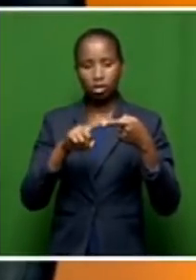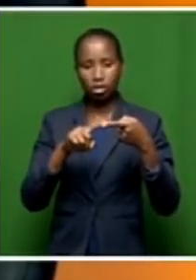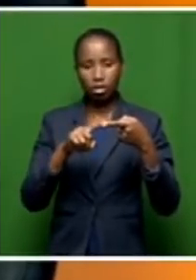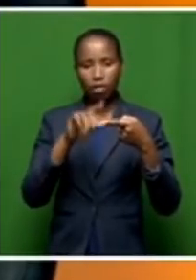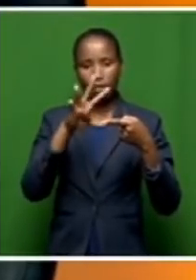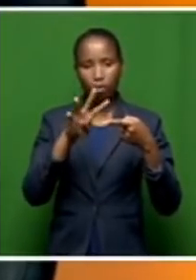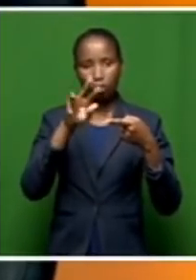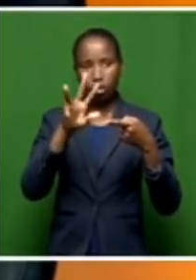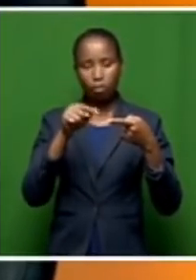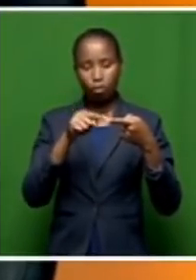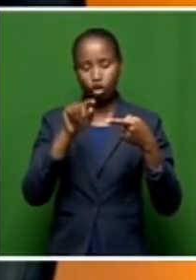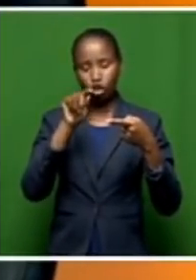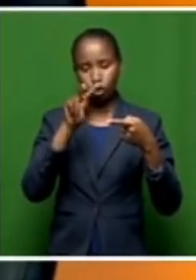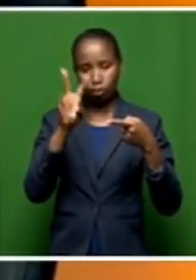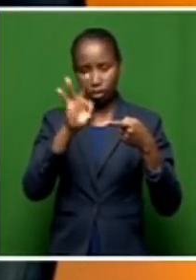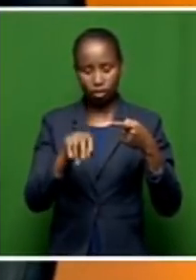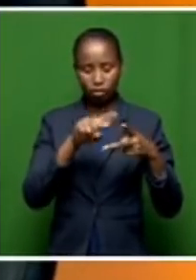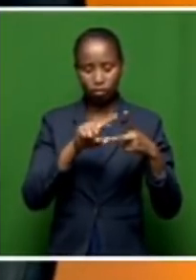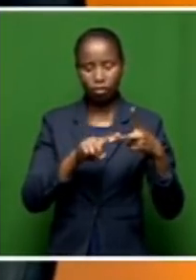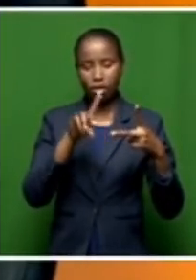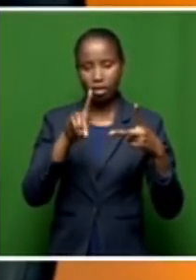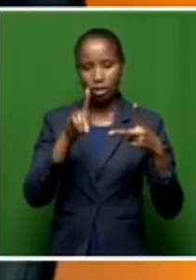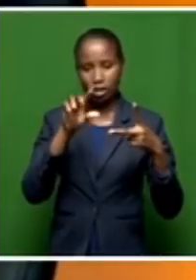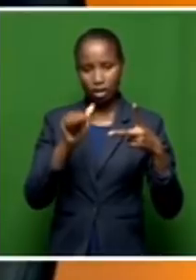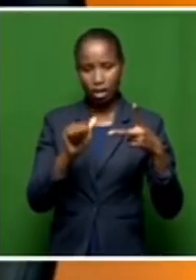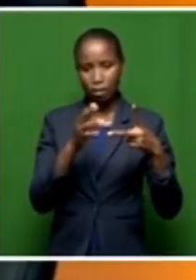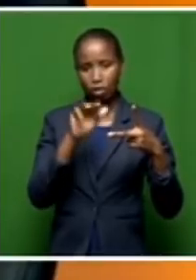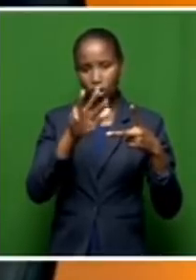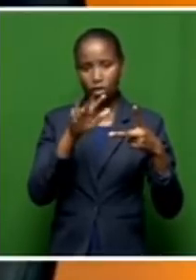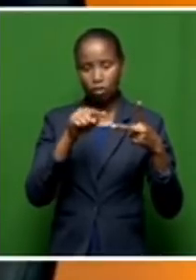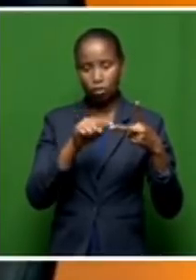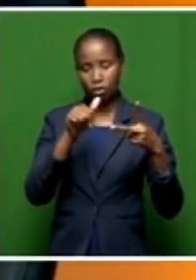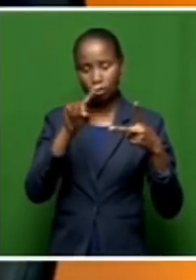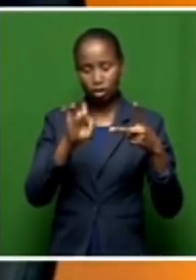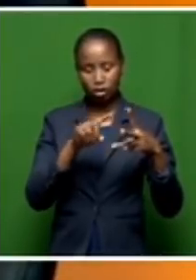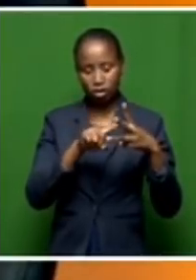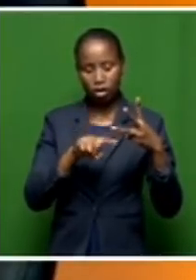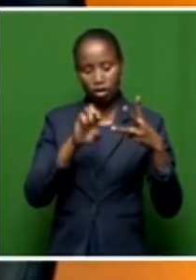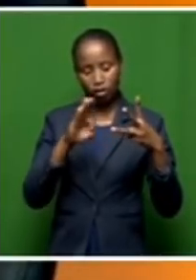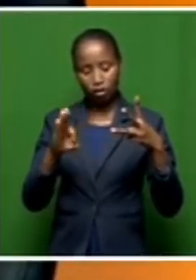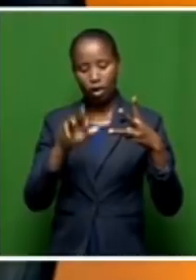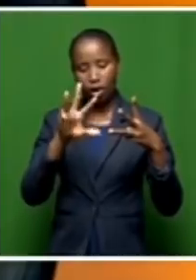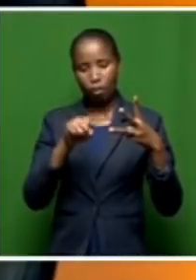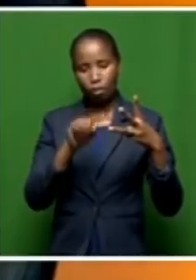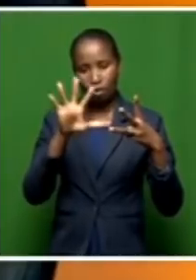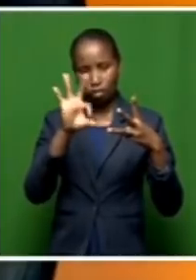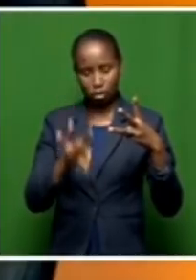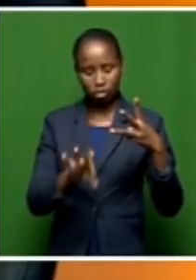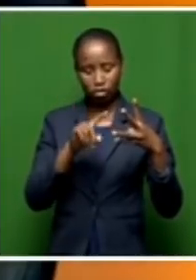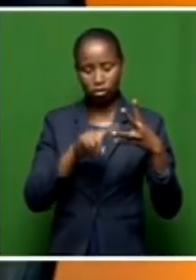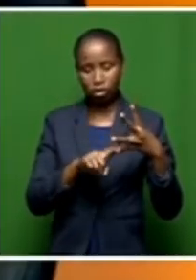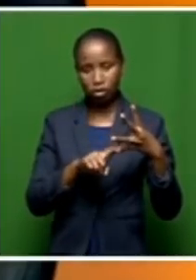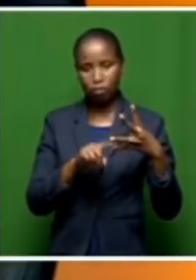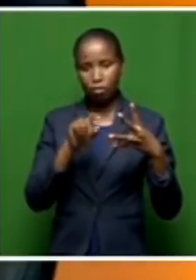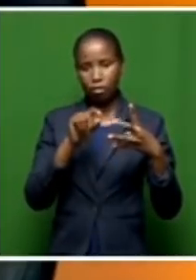DA 19.6%, EFF 9.5%, and Freedom Front Plus is